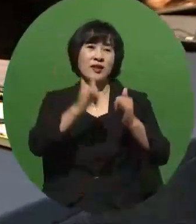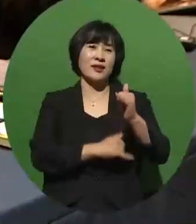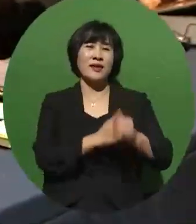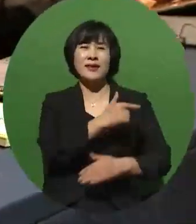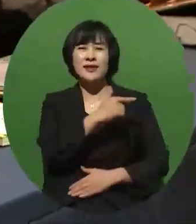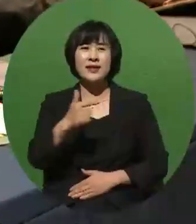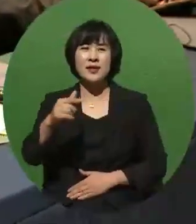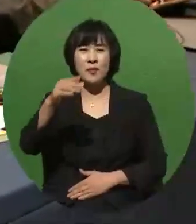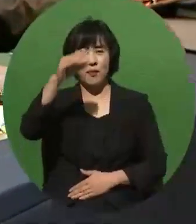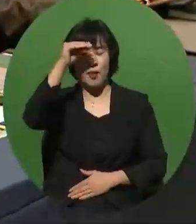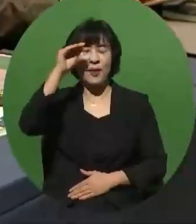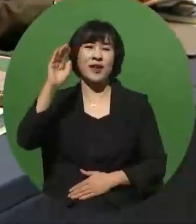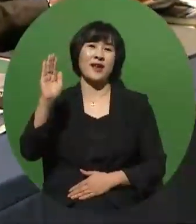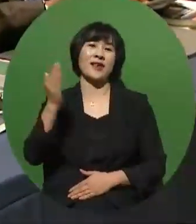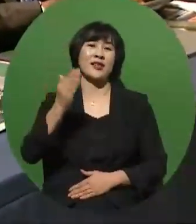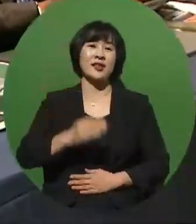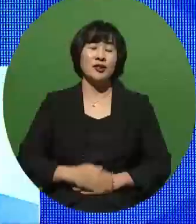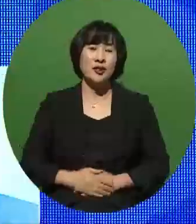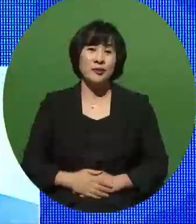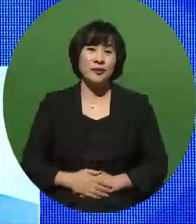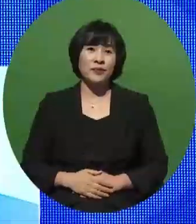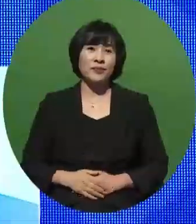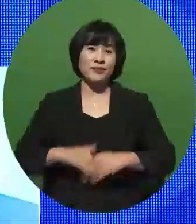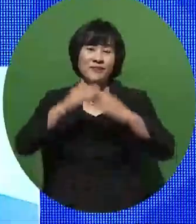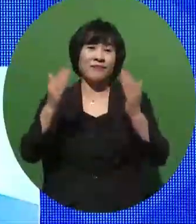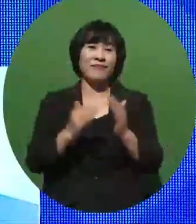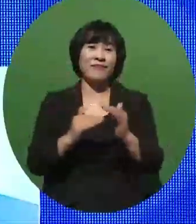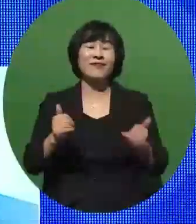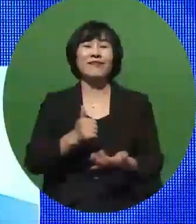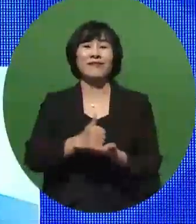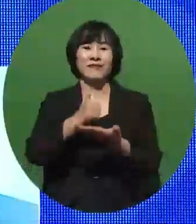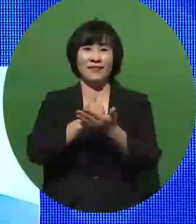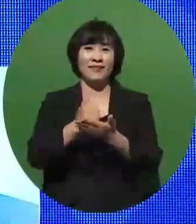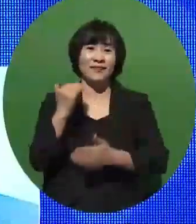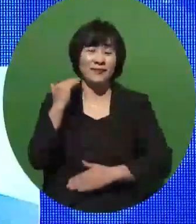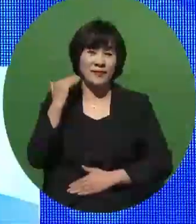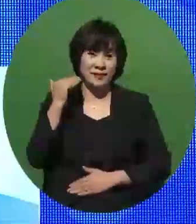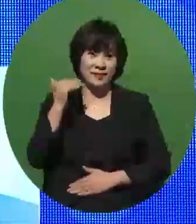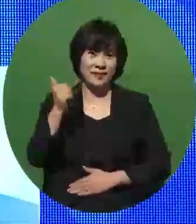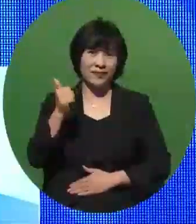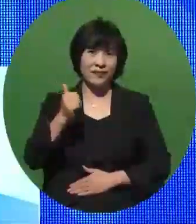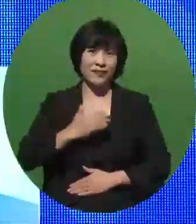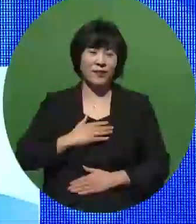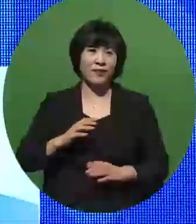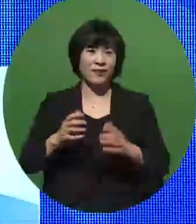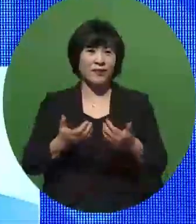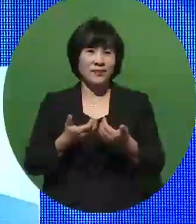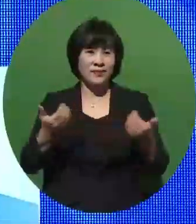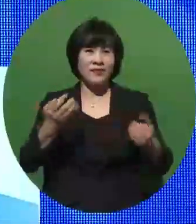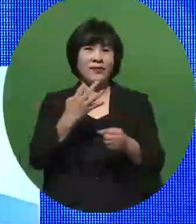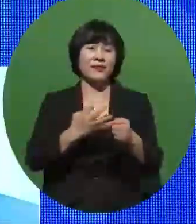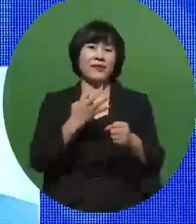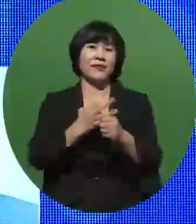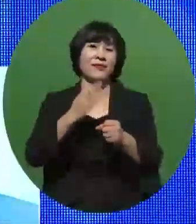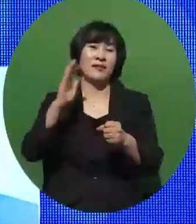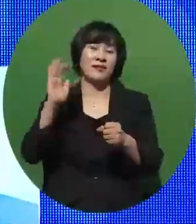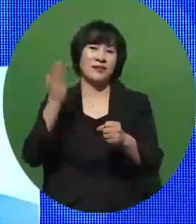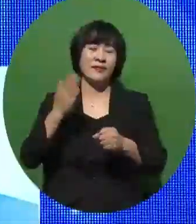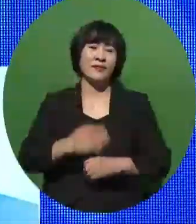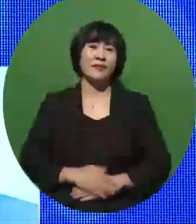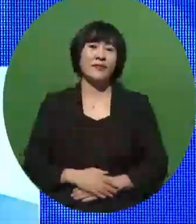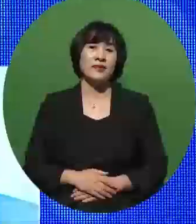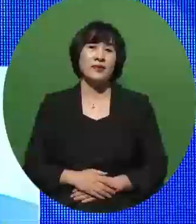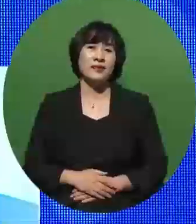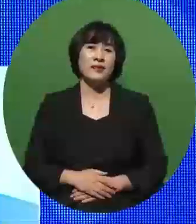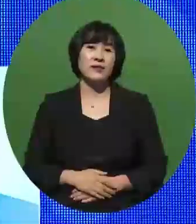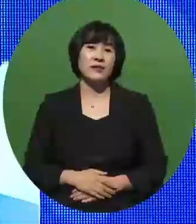need to remember those spirits that he dedicated to democracy, human rights, and peace. So it's been 14 years